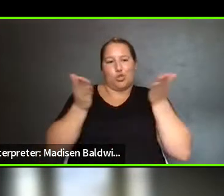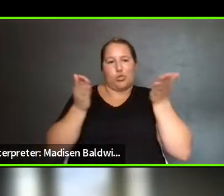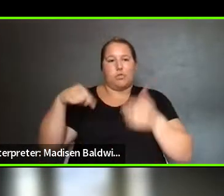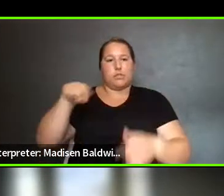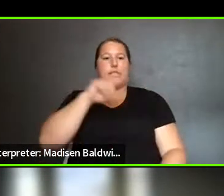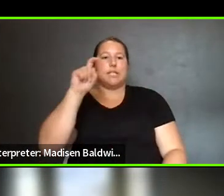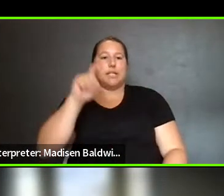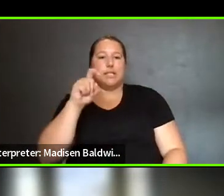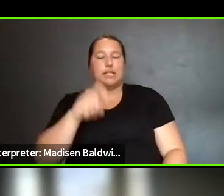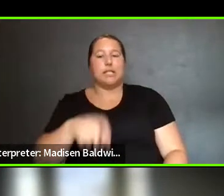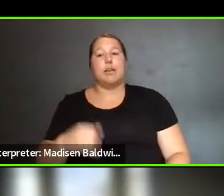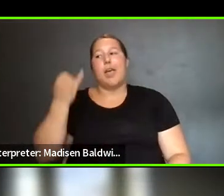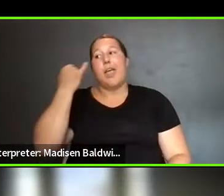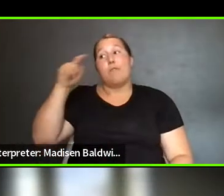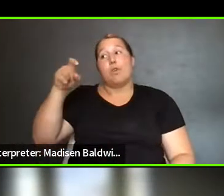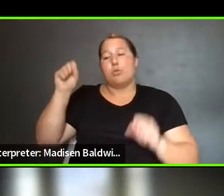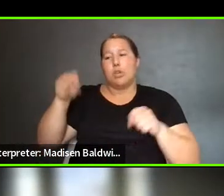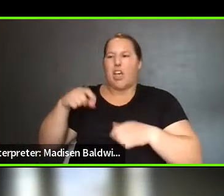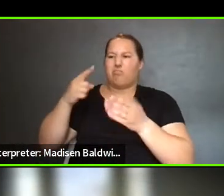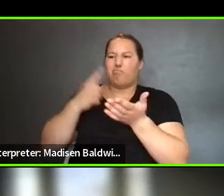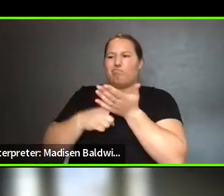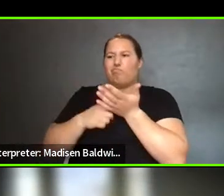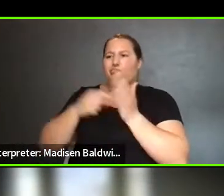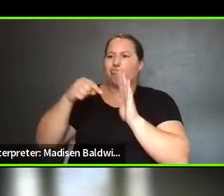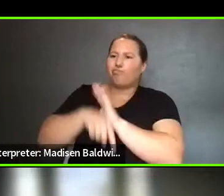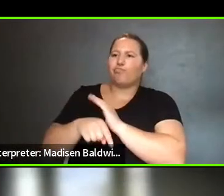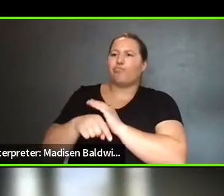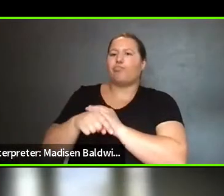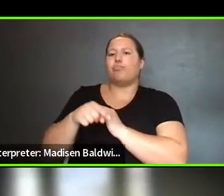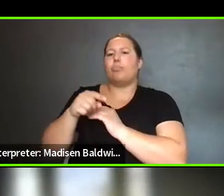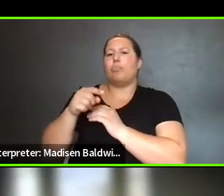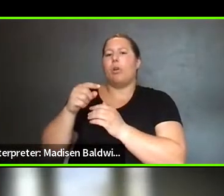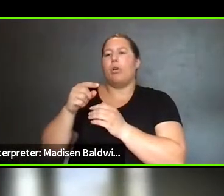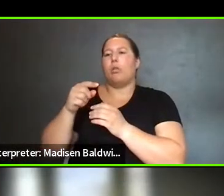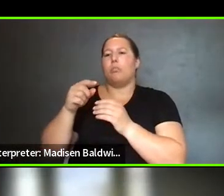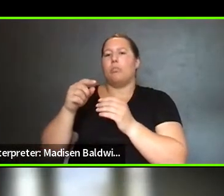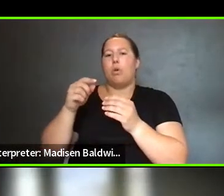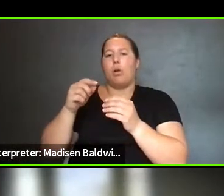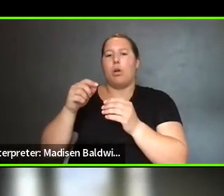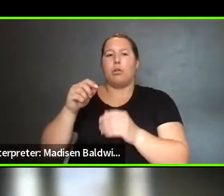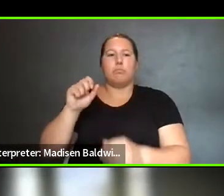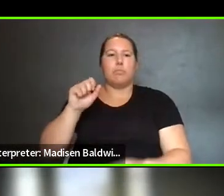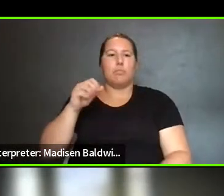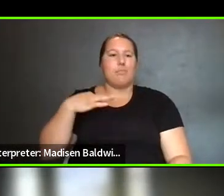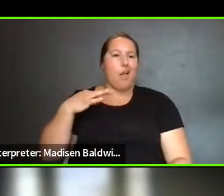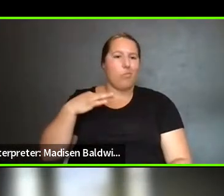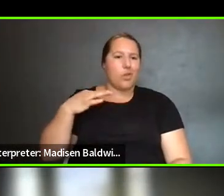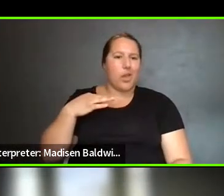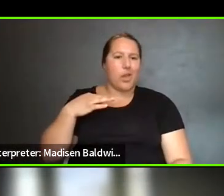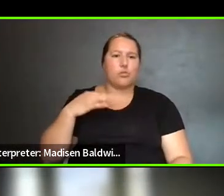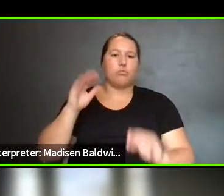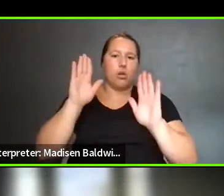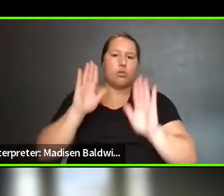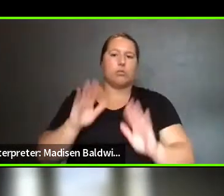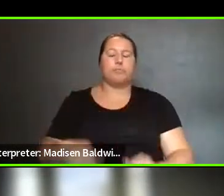State Victims Compensation applications. So Councilman, are you referring to funds for